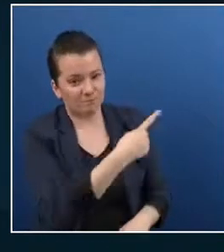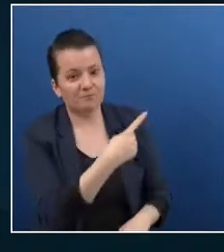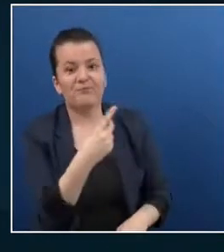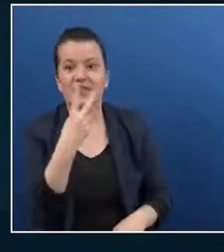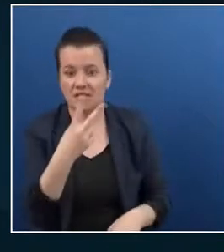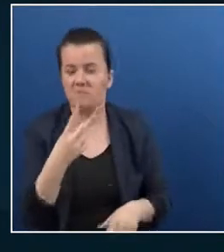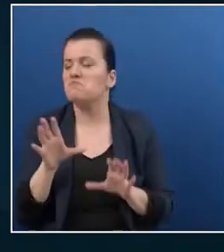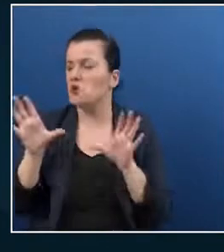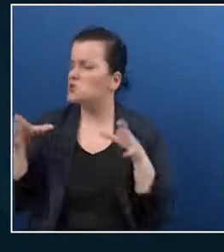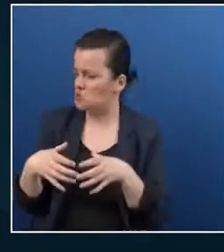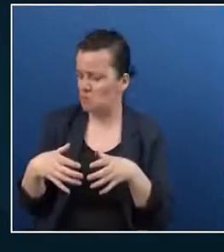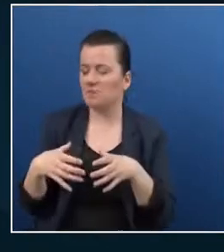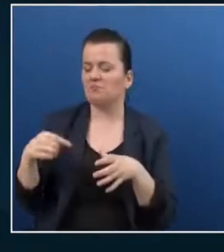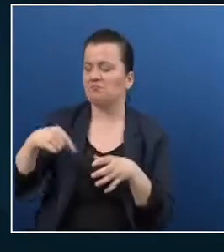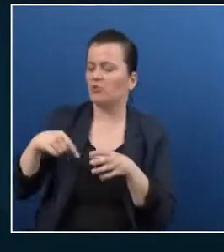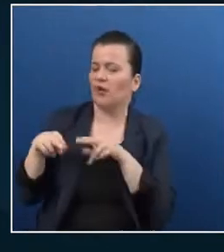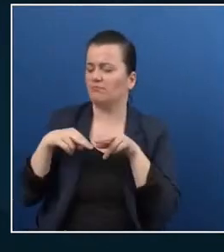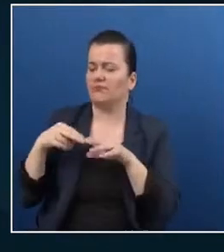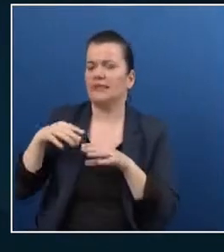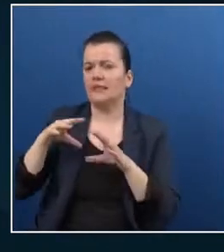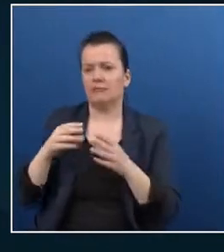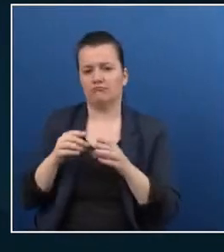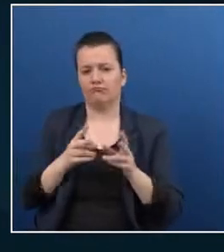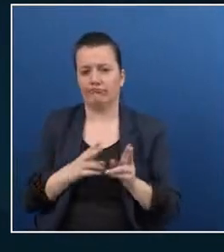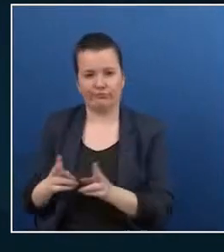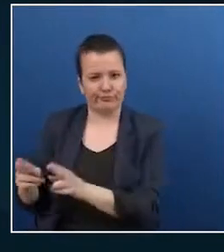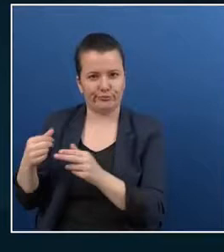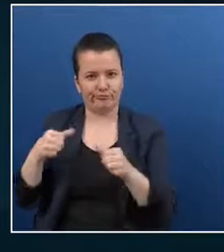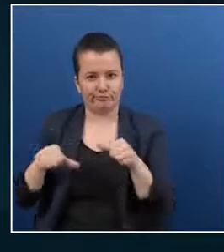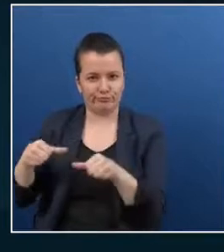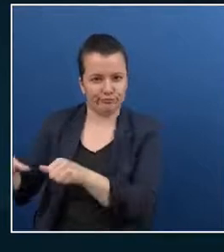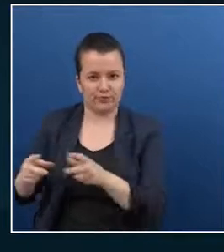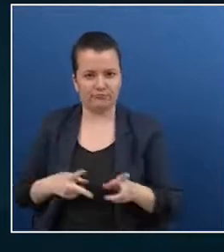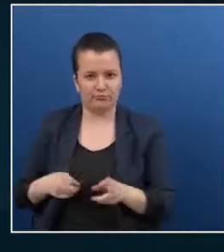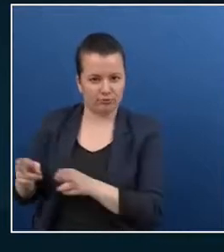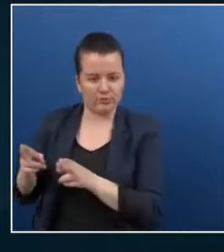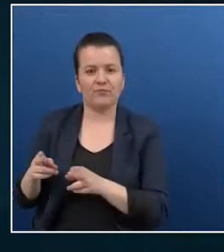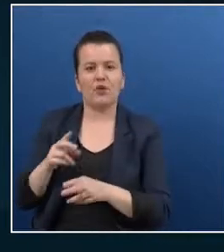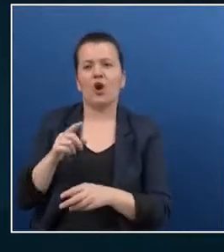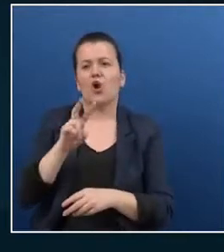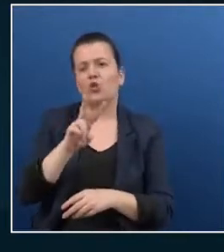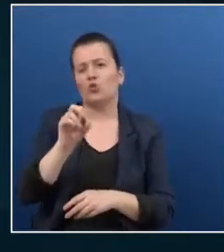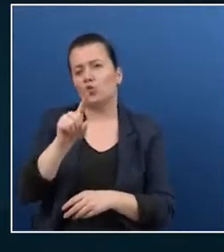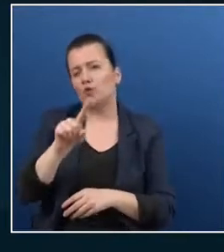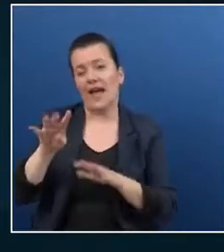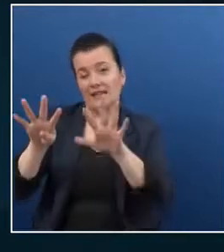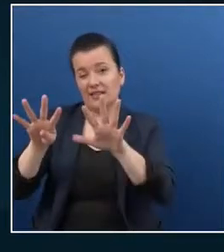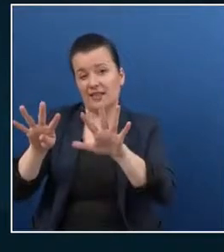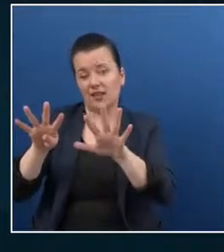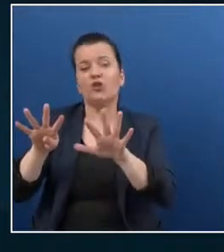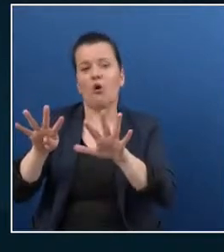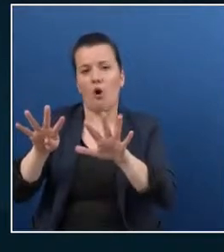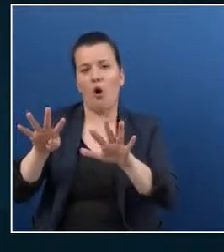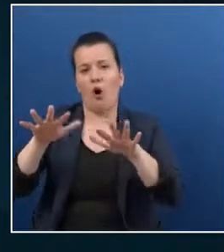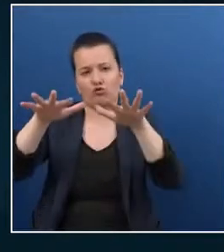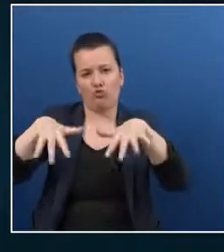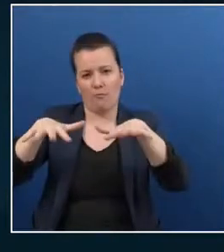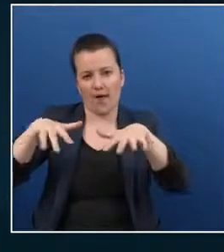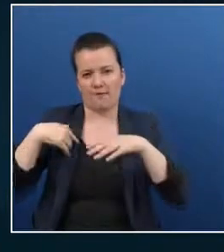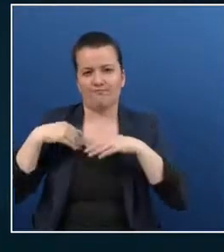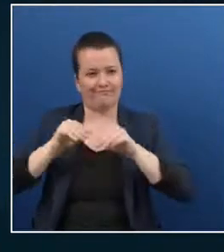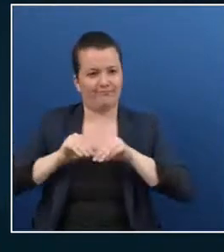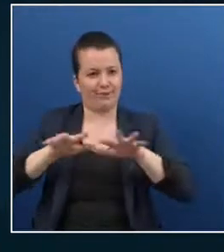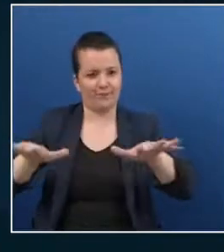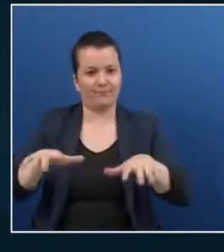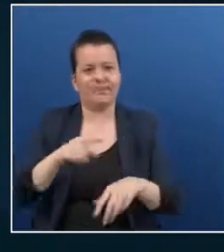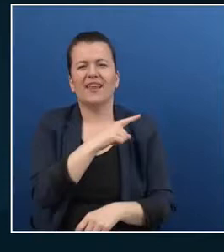in October of 2019. We put up this webpage. This webpage no longer